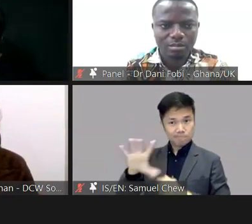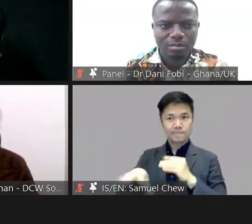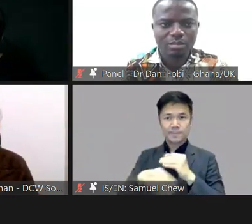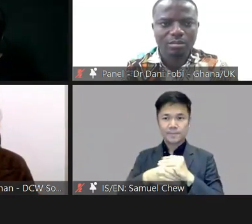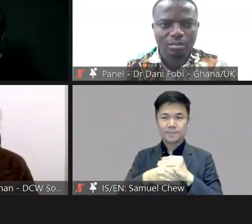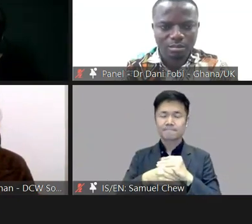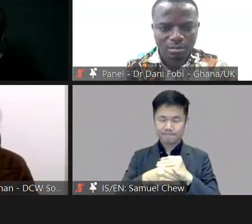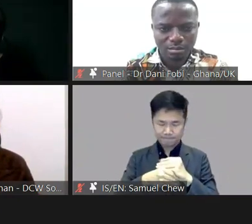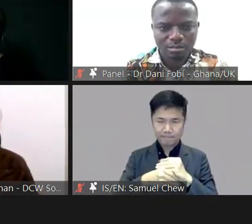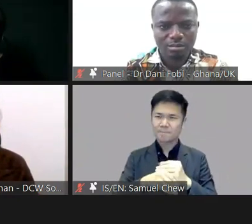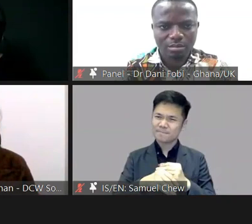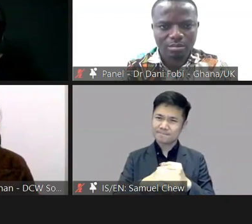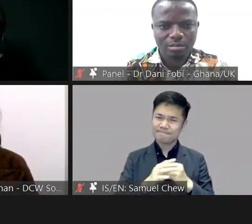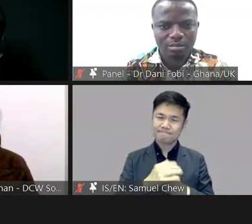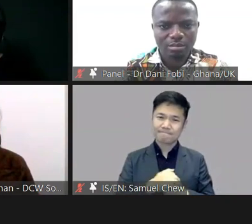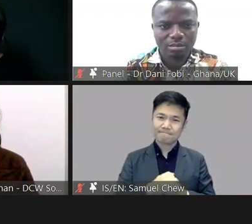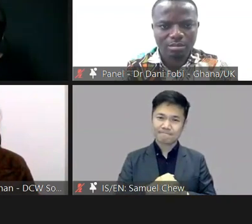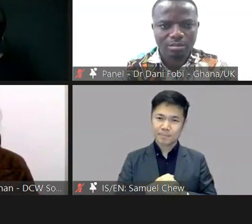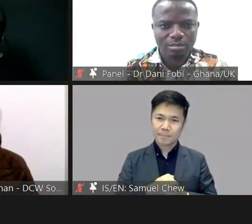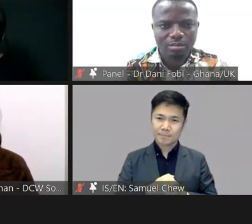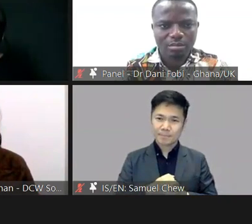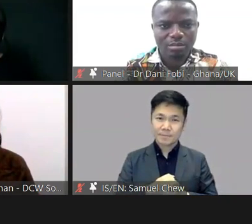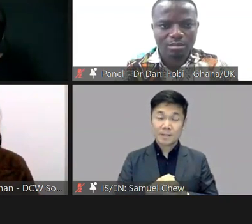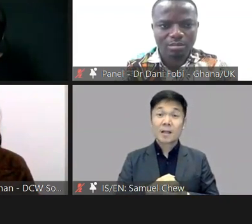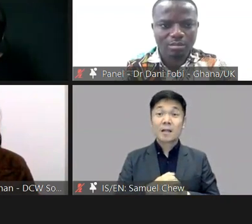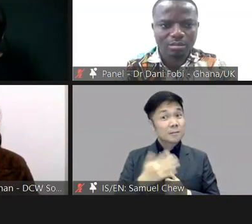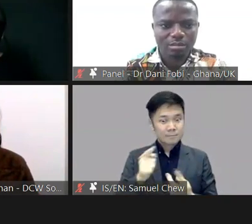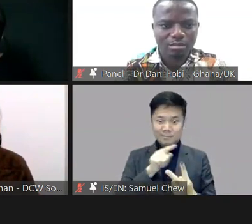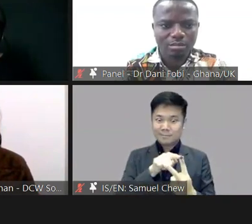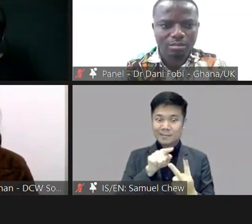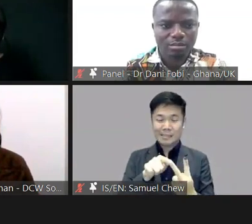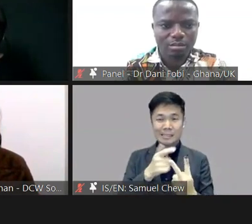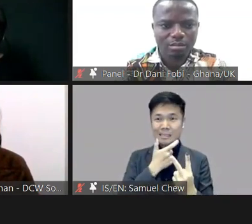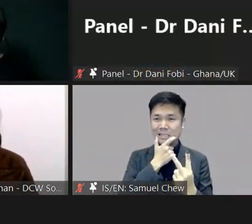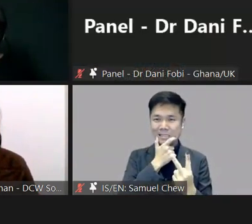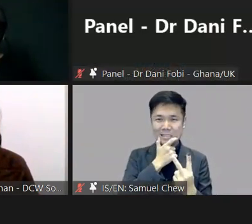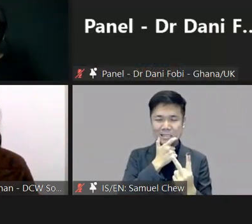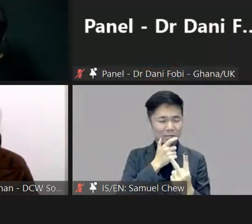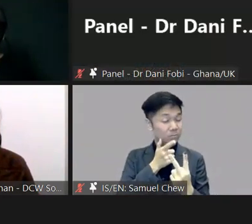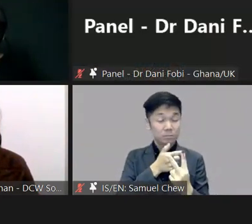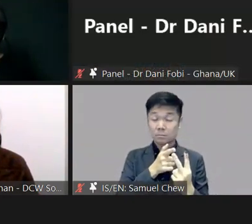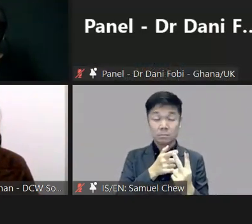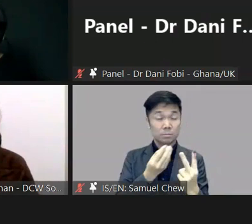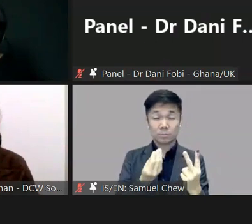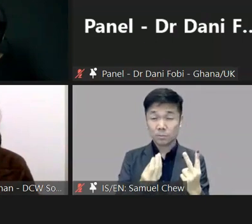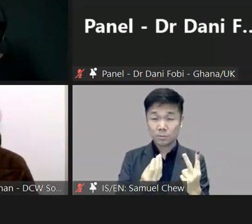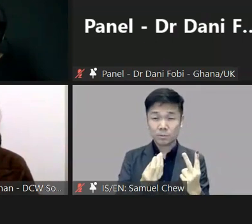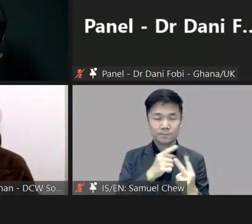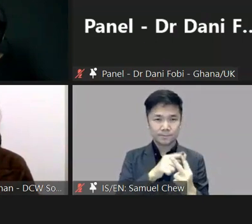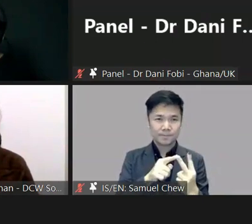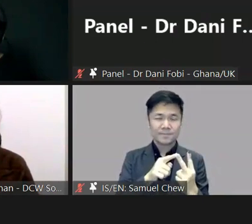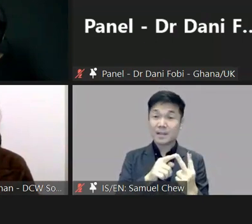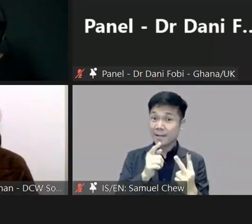a choice between two difficult choices. But to respond on the question about choosing between